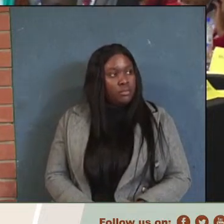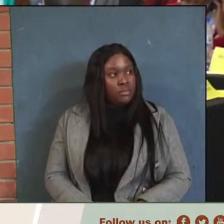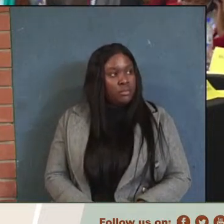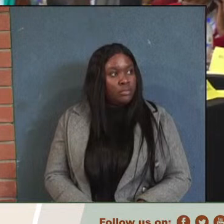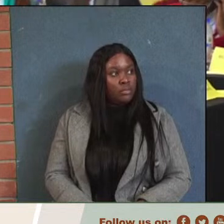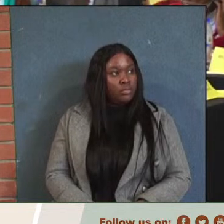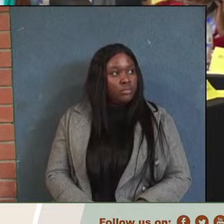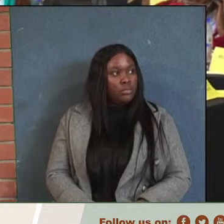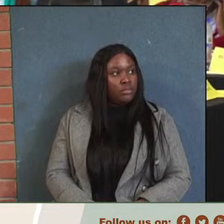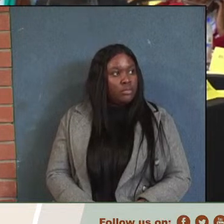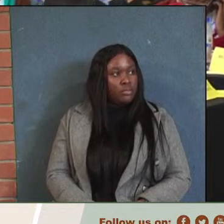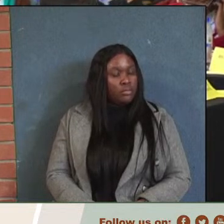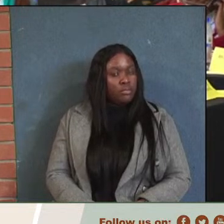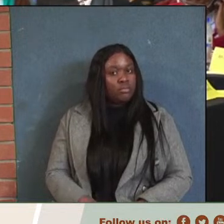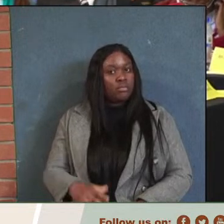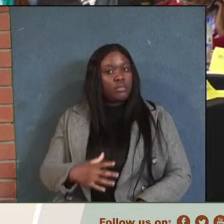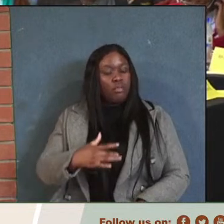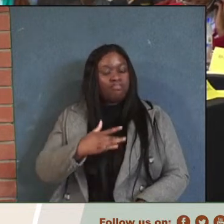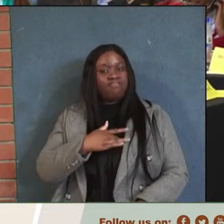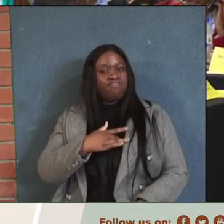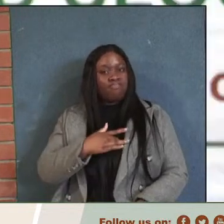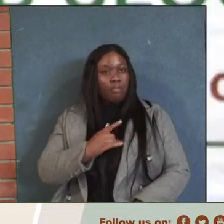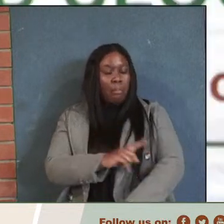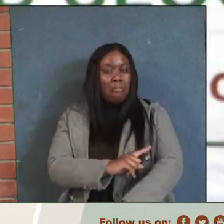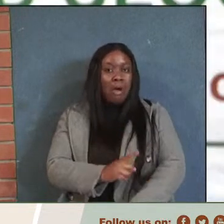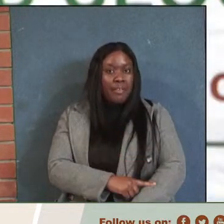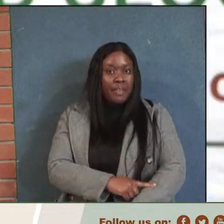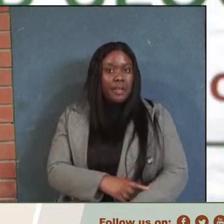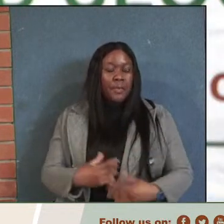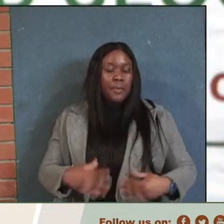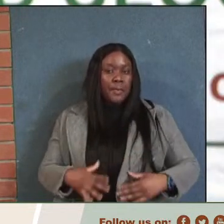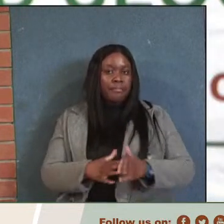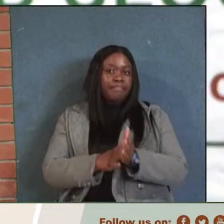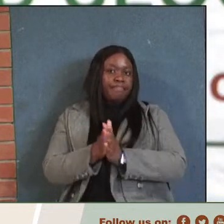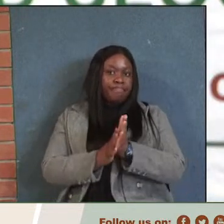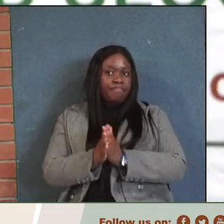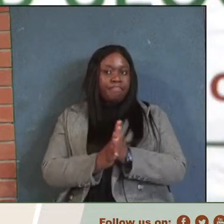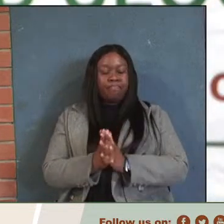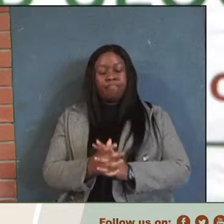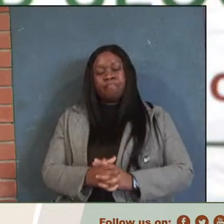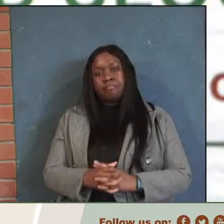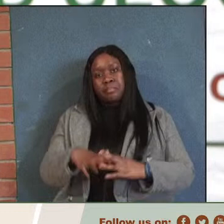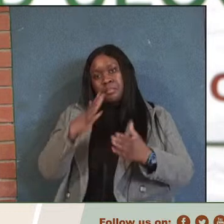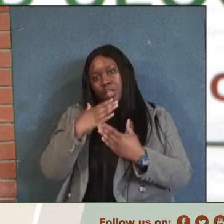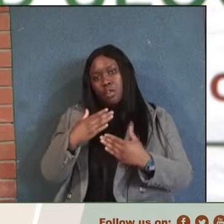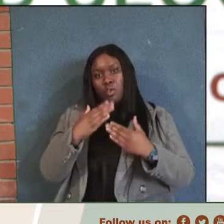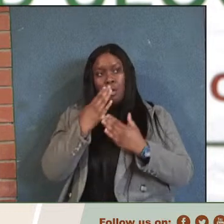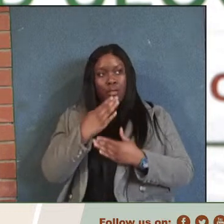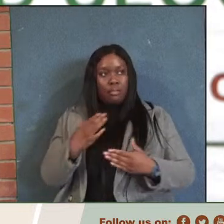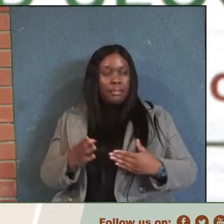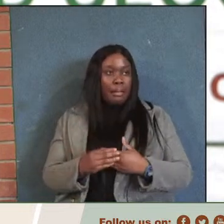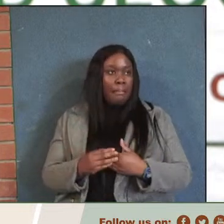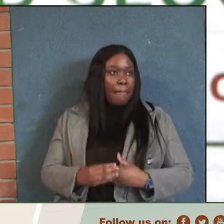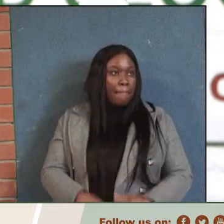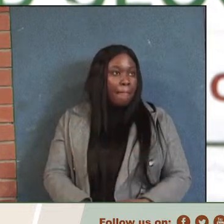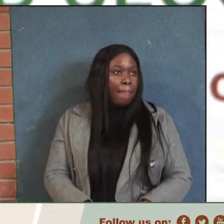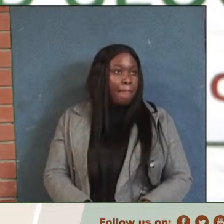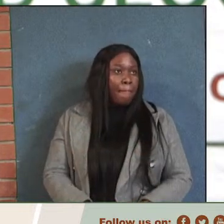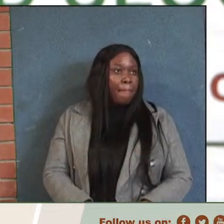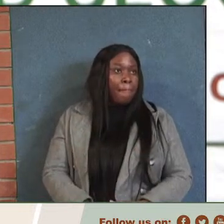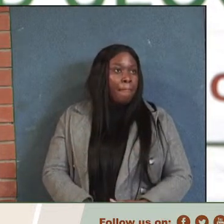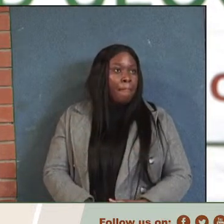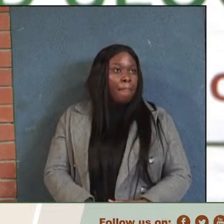That was a very powerful speech, I am convinced. Thank you, Honorable Member. But the infrastructure is